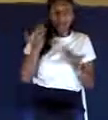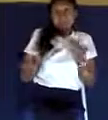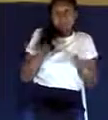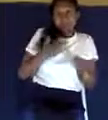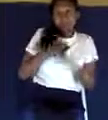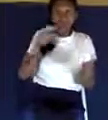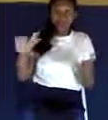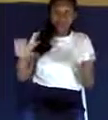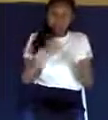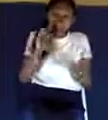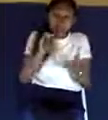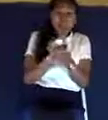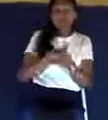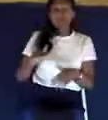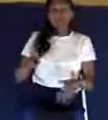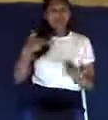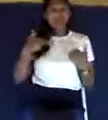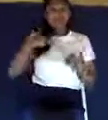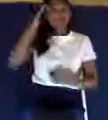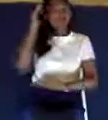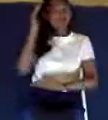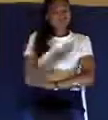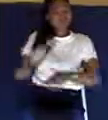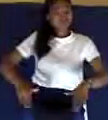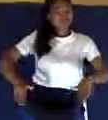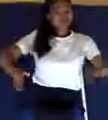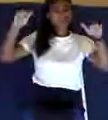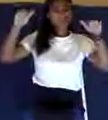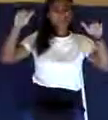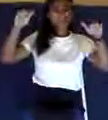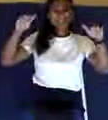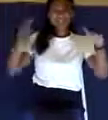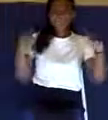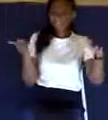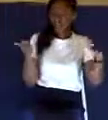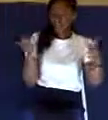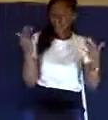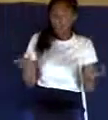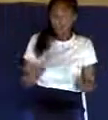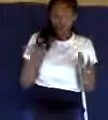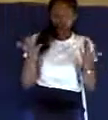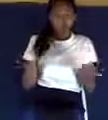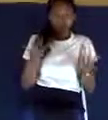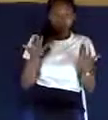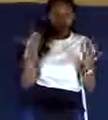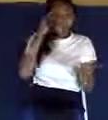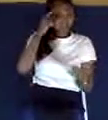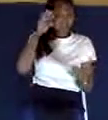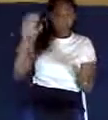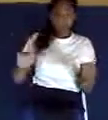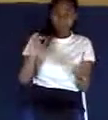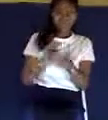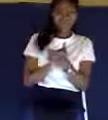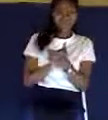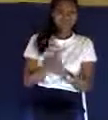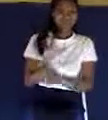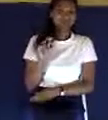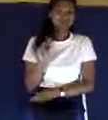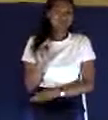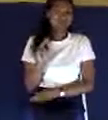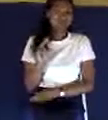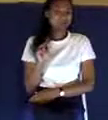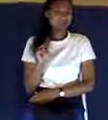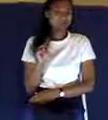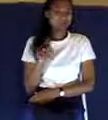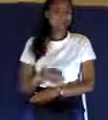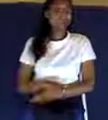children, would you wait until they were grown till you married them? Of course not. And so she